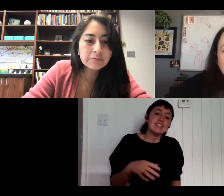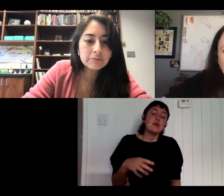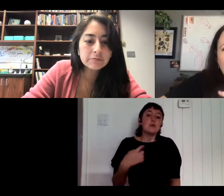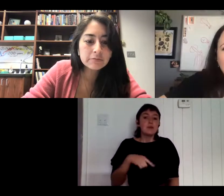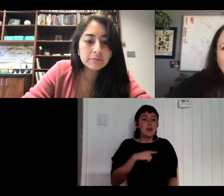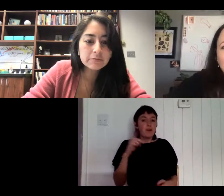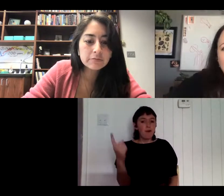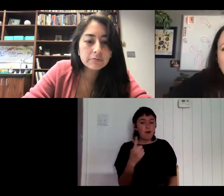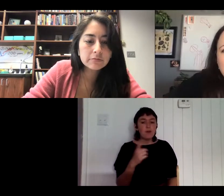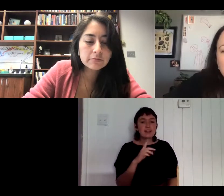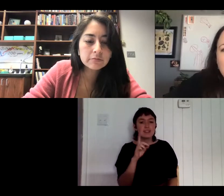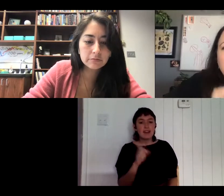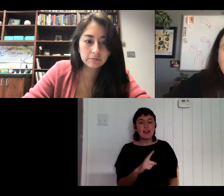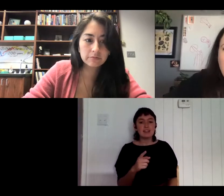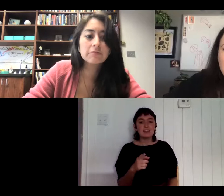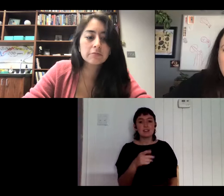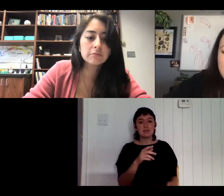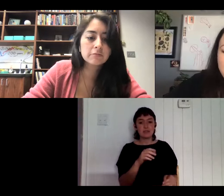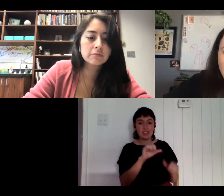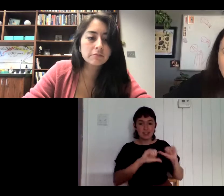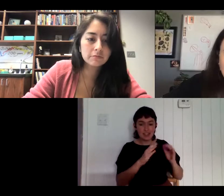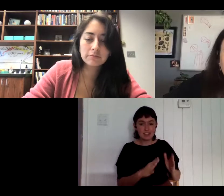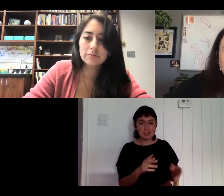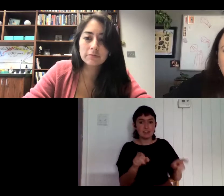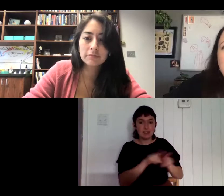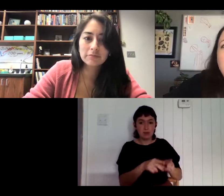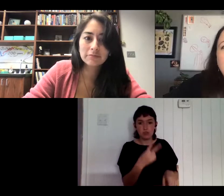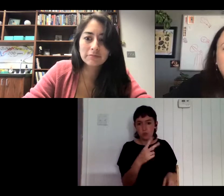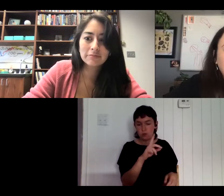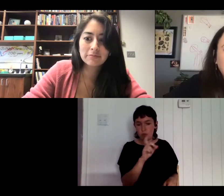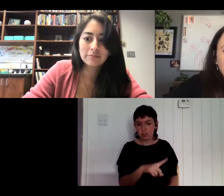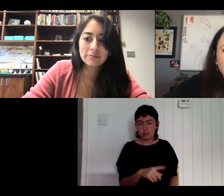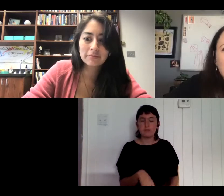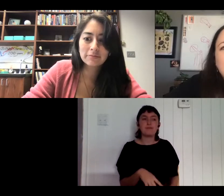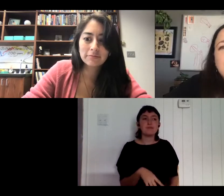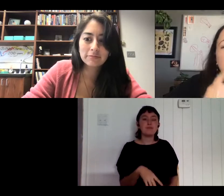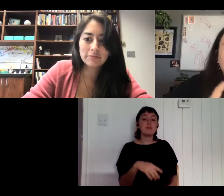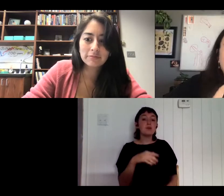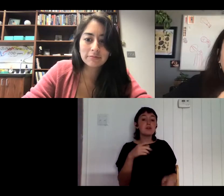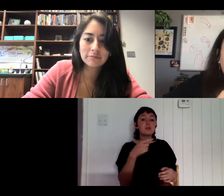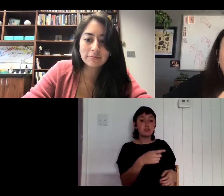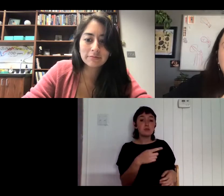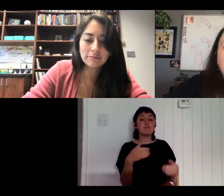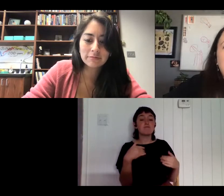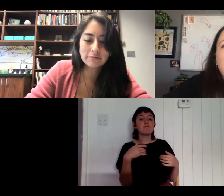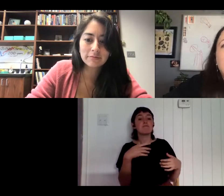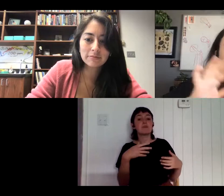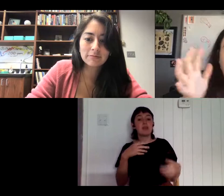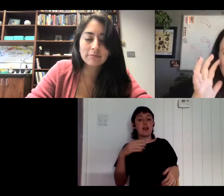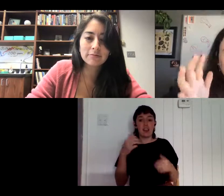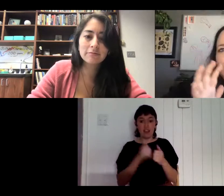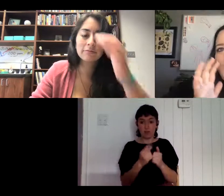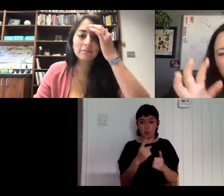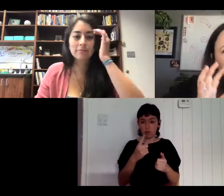questions at the end of every session. The first question is, if you had the attention of everyone in the world, and you could tell them one thing about